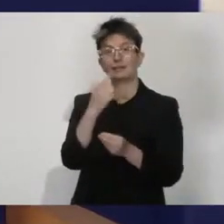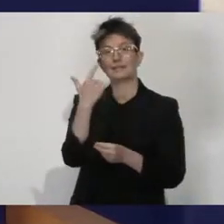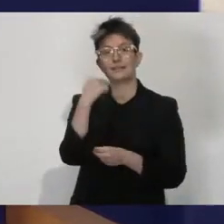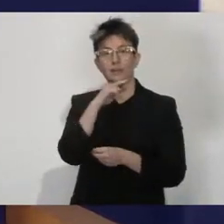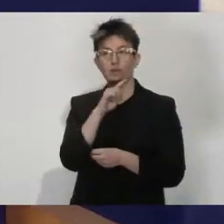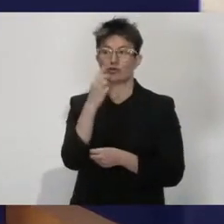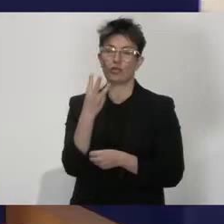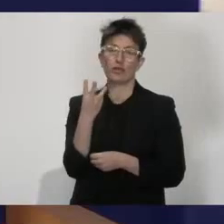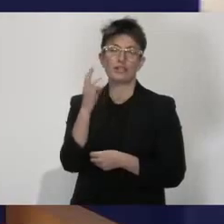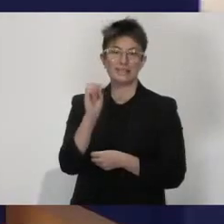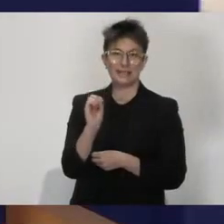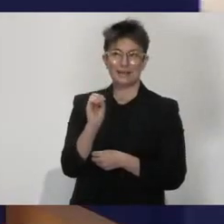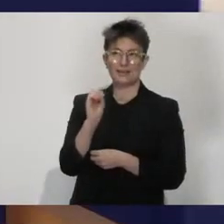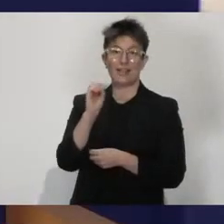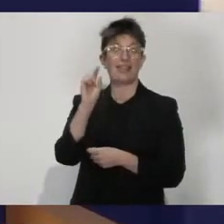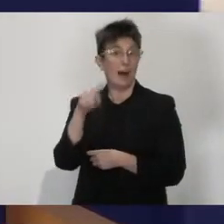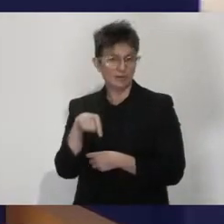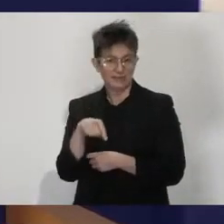730,330.